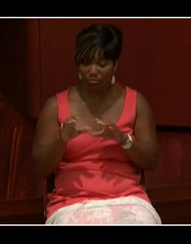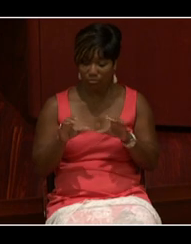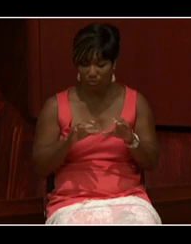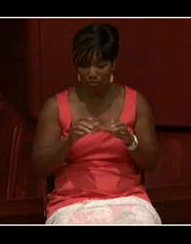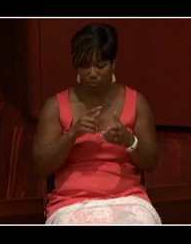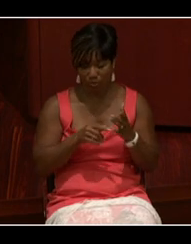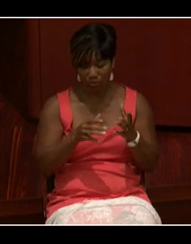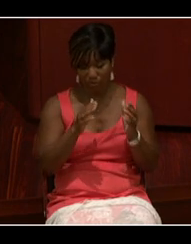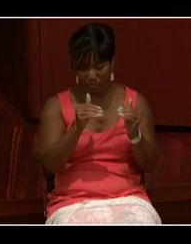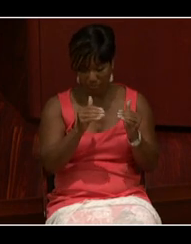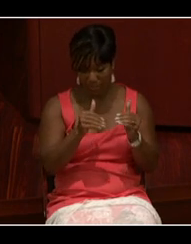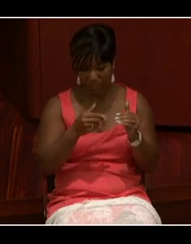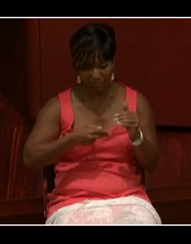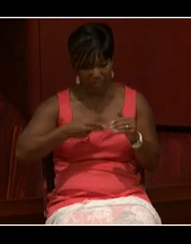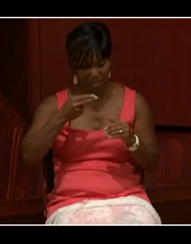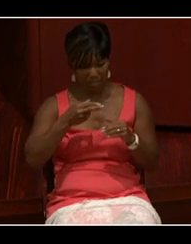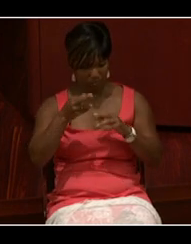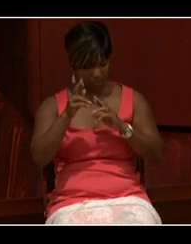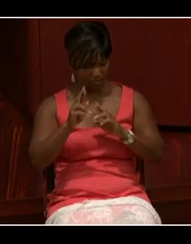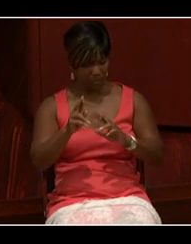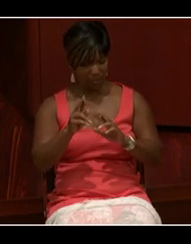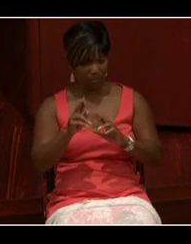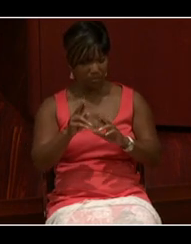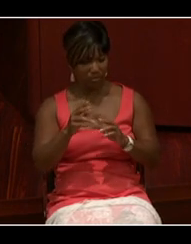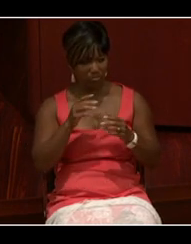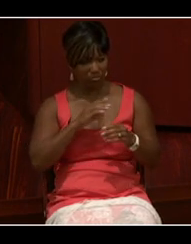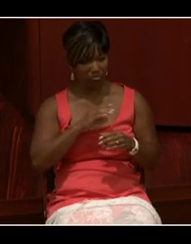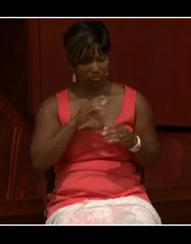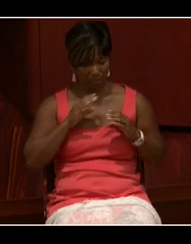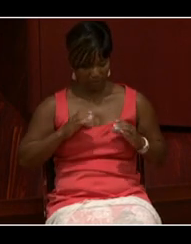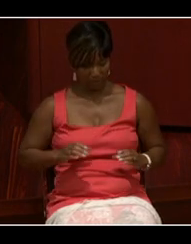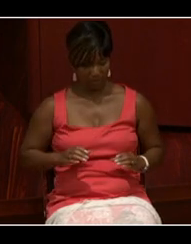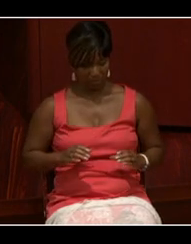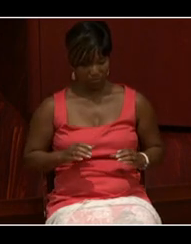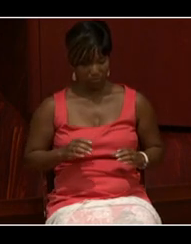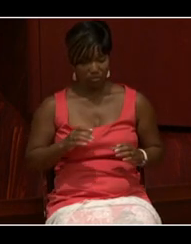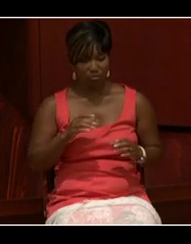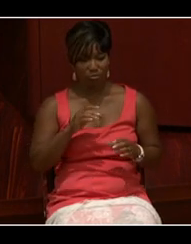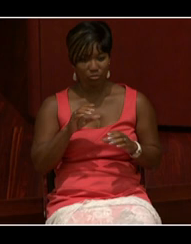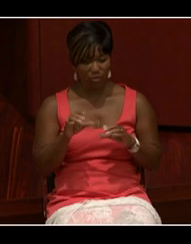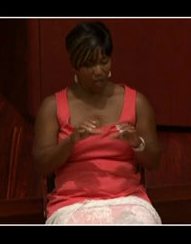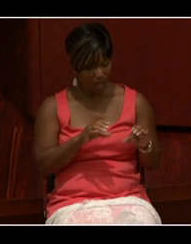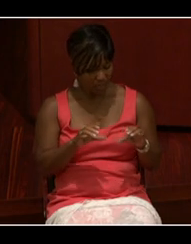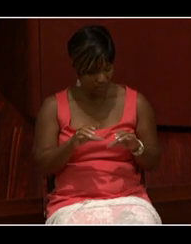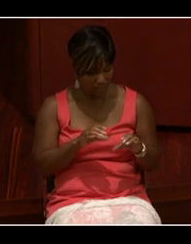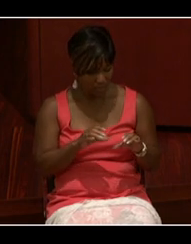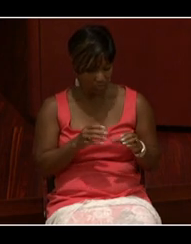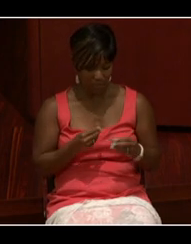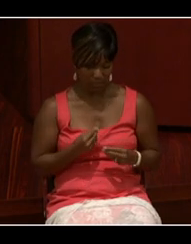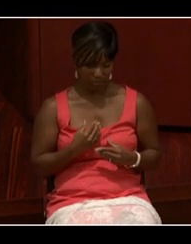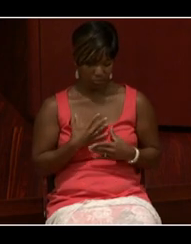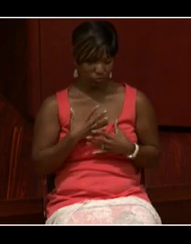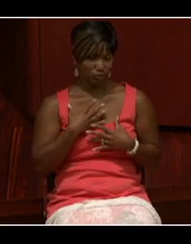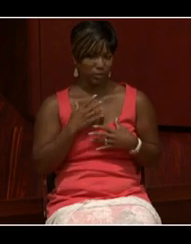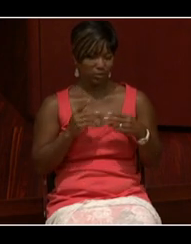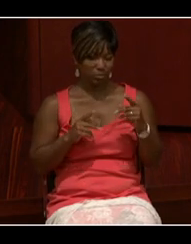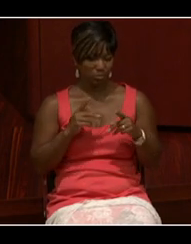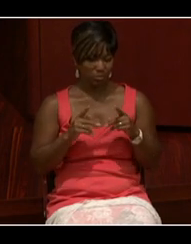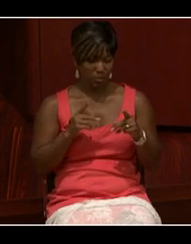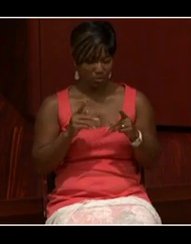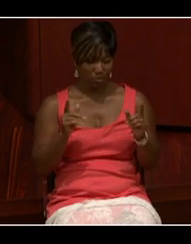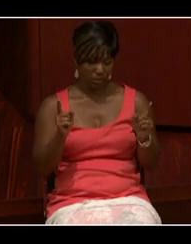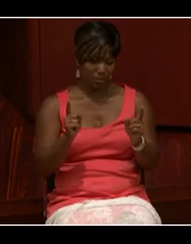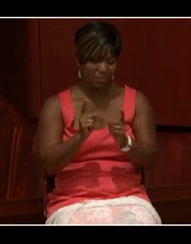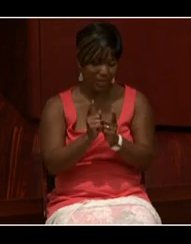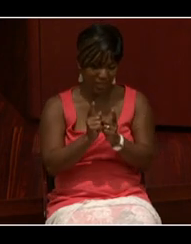was a highly respected as one of the most useful citizens whose demeanor and conduct was an inspiration to those who came in contact with